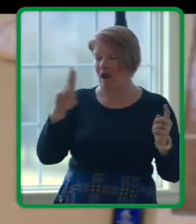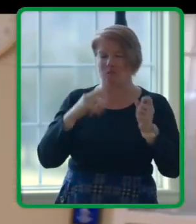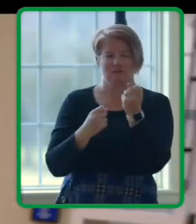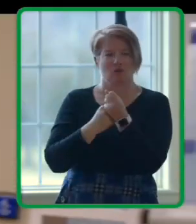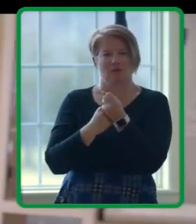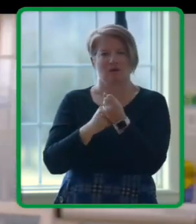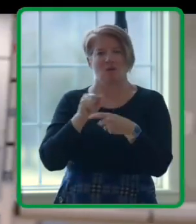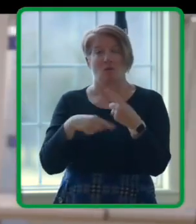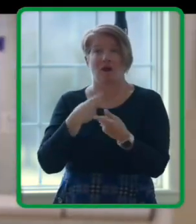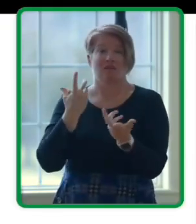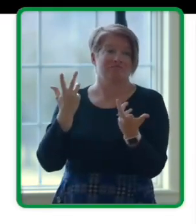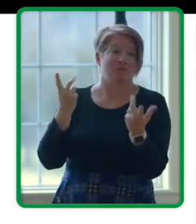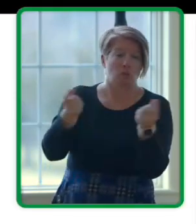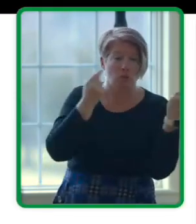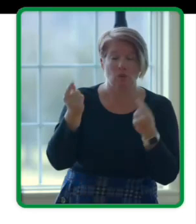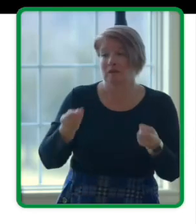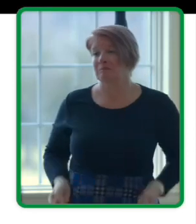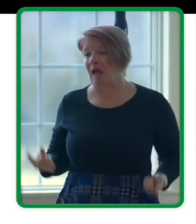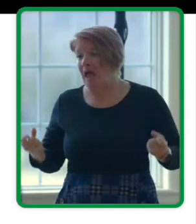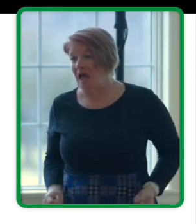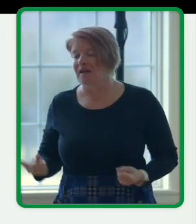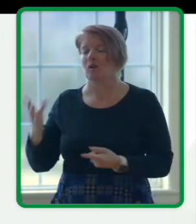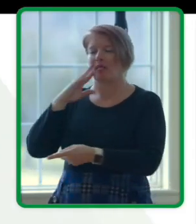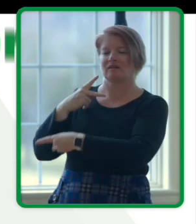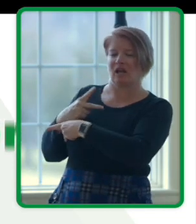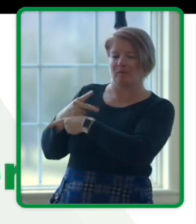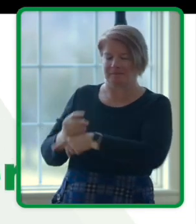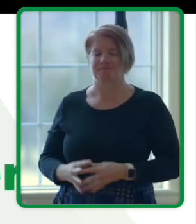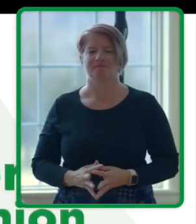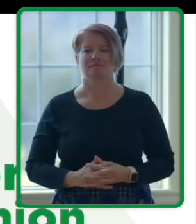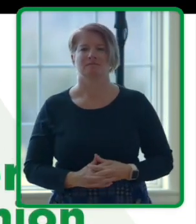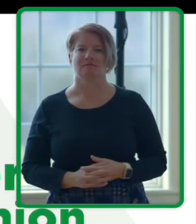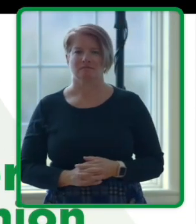I do and whatever I spend my money on, Greylock is always going to take care of me.